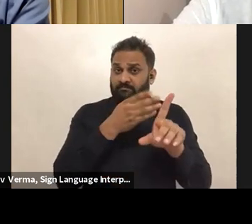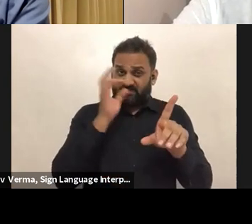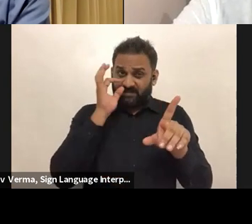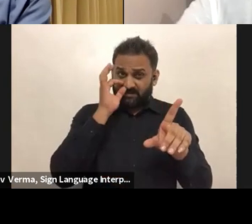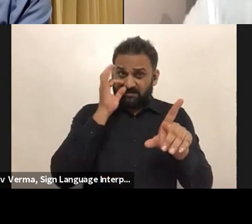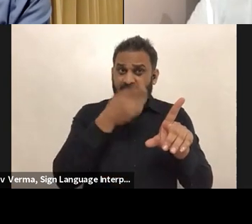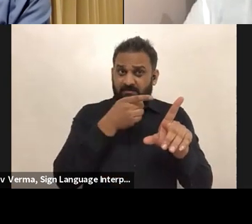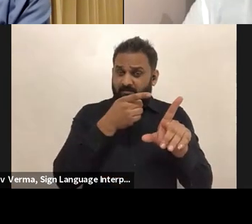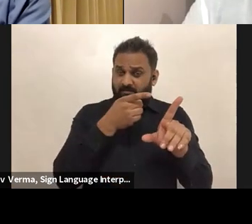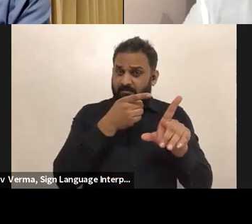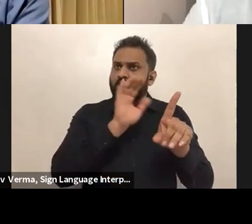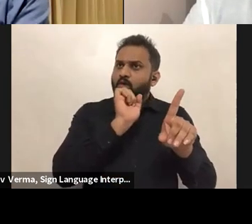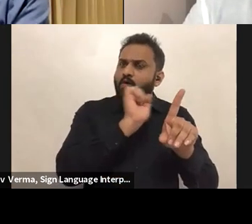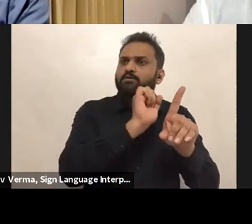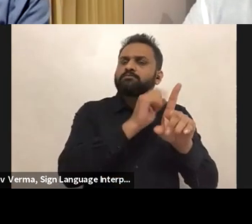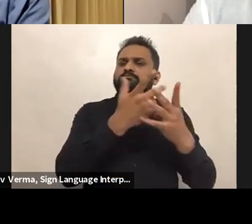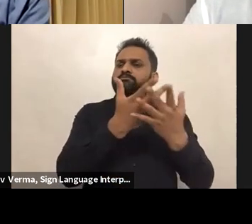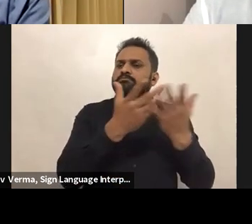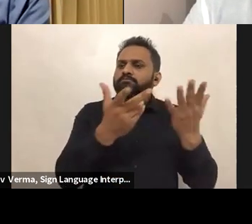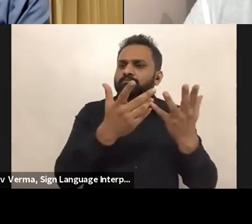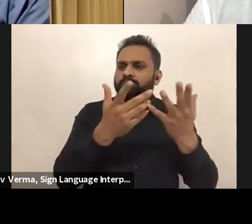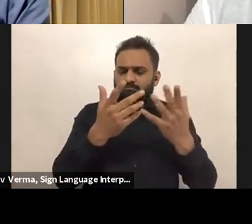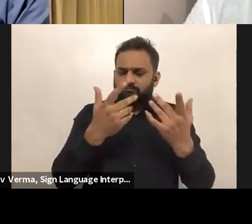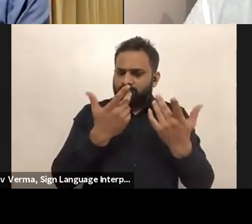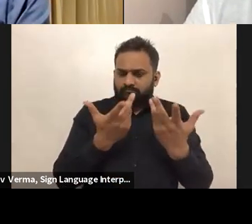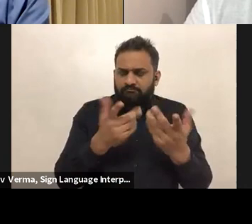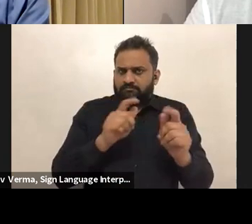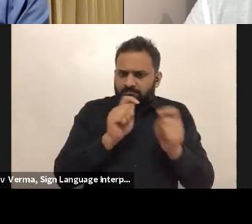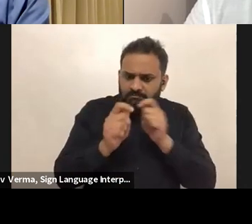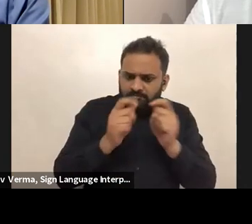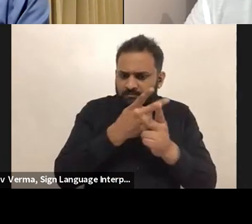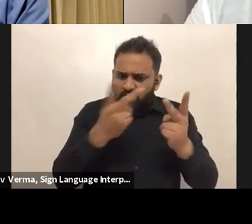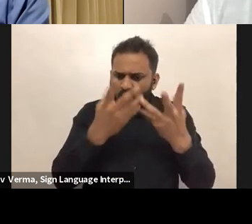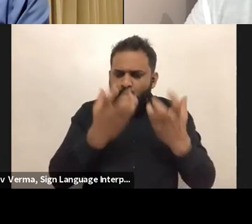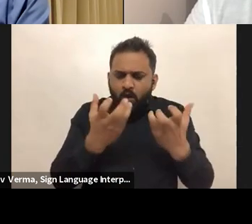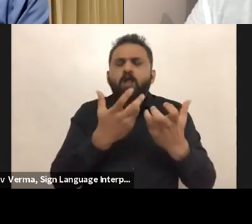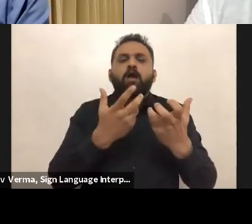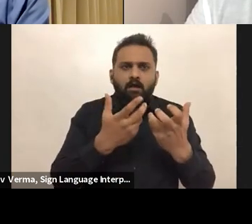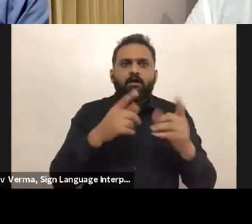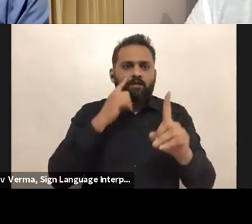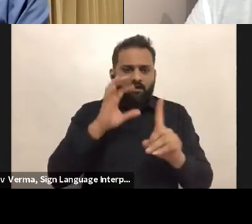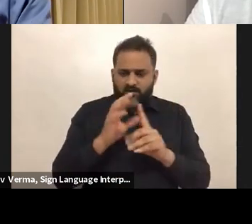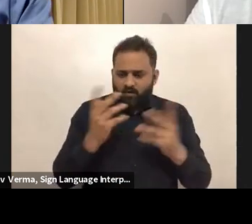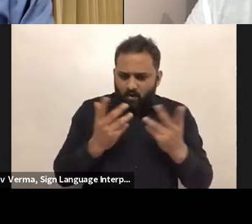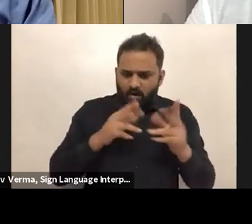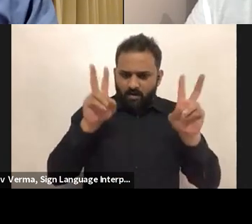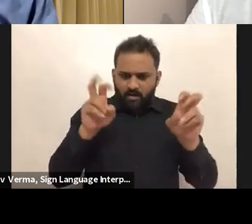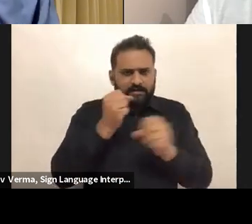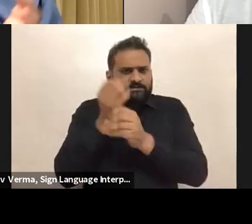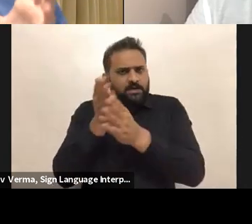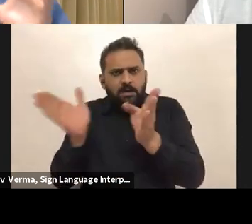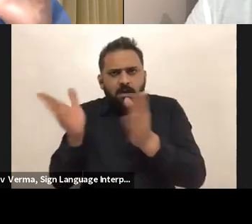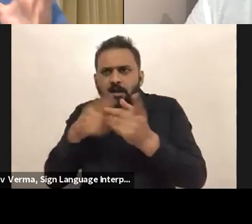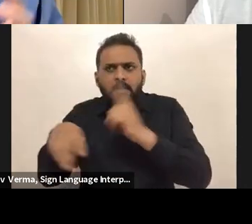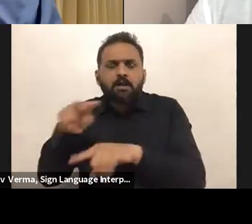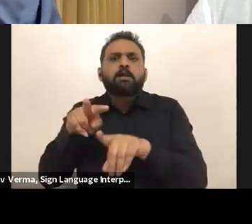the aspect of the transition and change and questioning identity and gender identity. I put